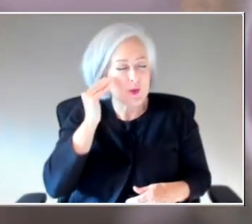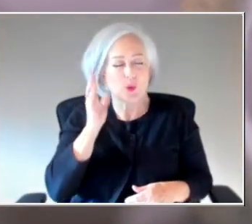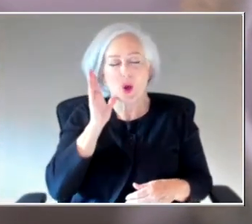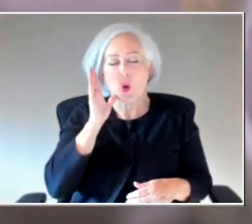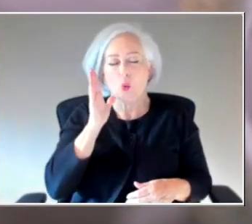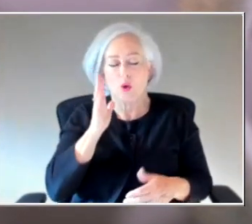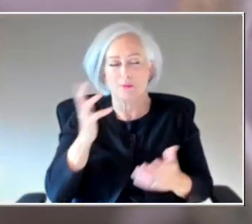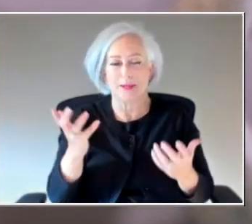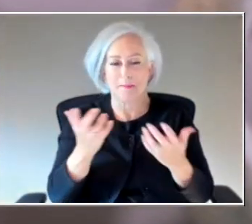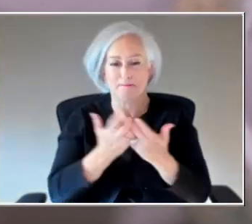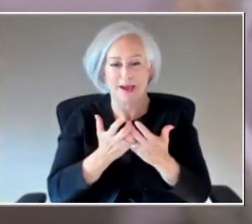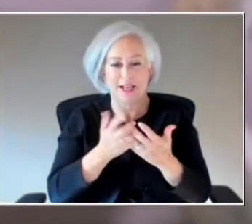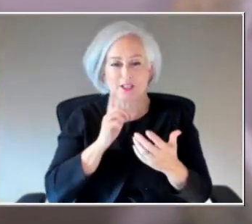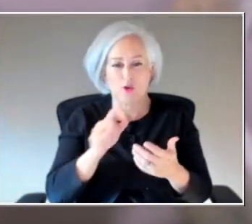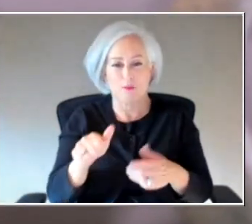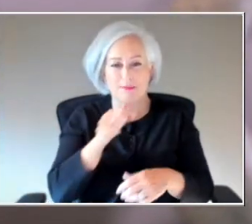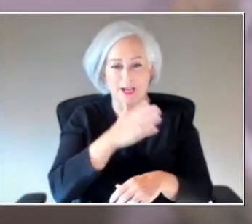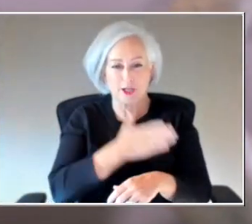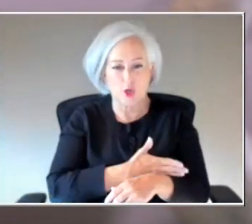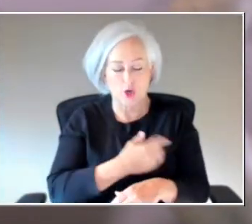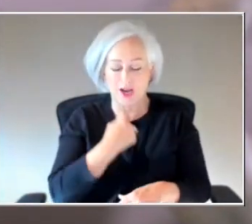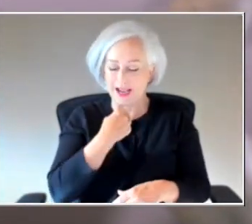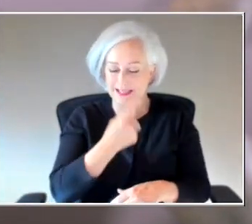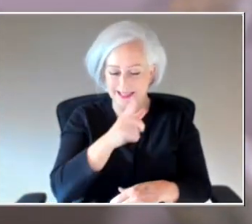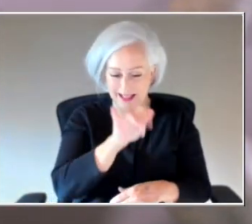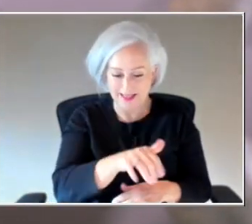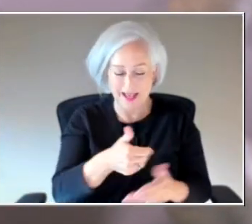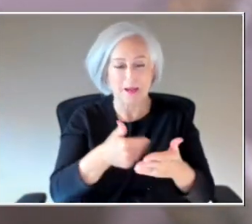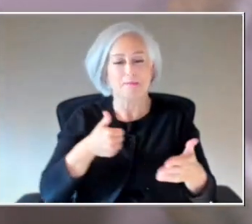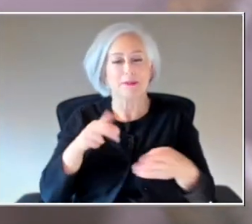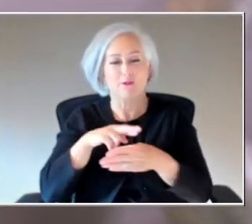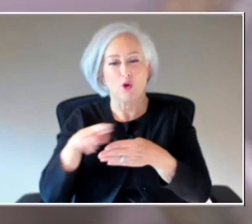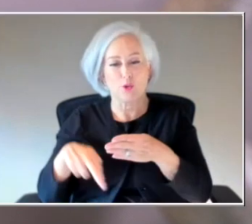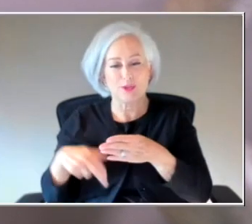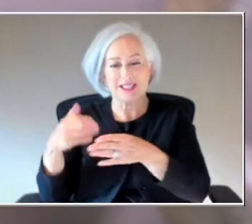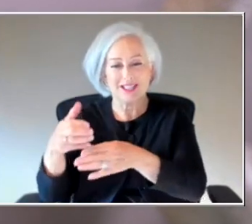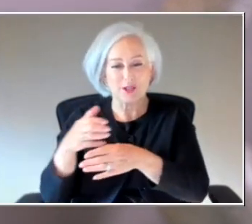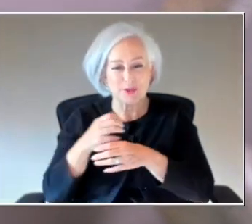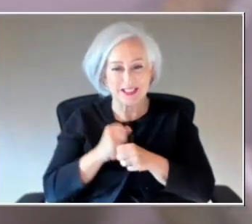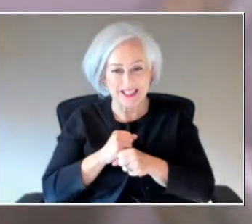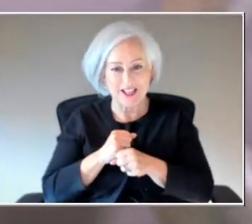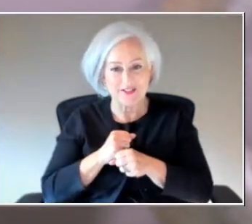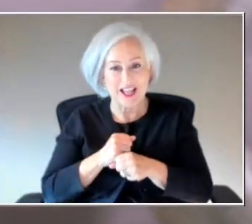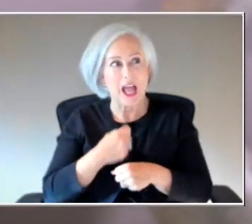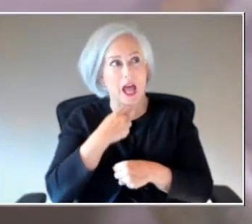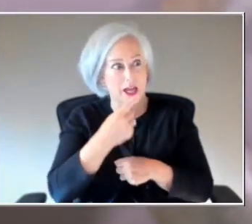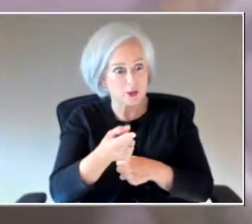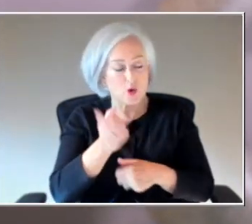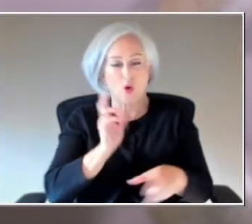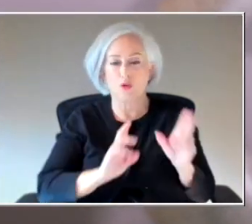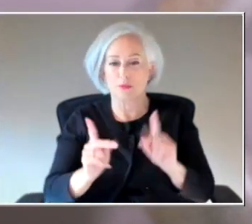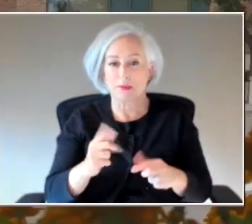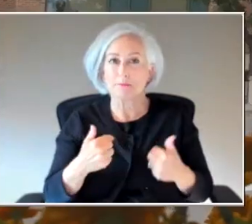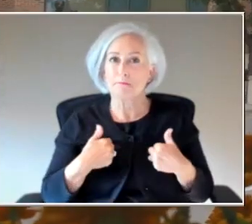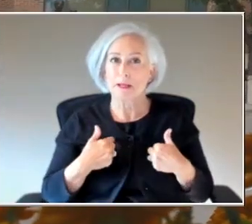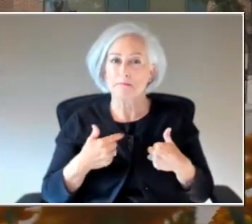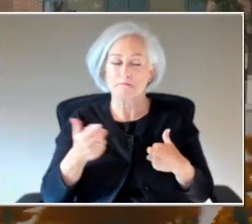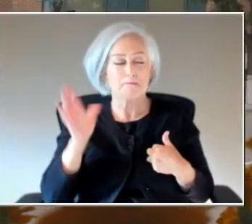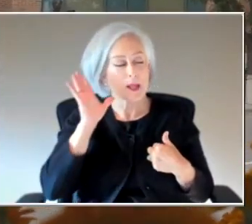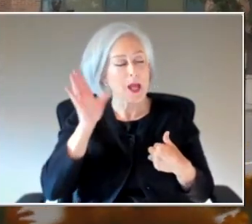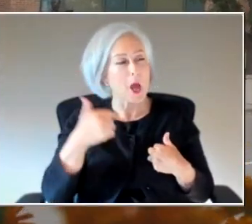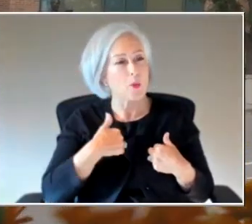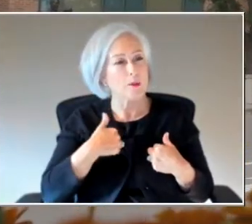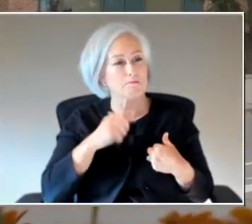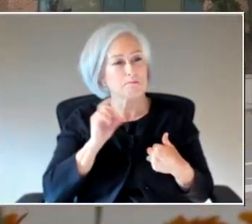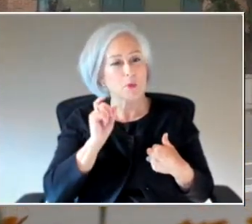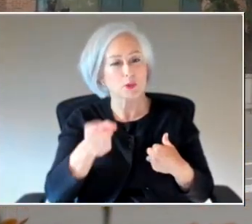into existence before I'd even gotten the results back and was willfully telling people, it's gonna be me, I'm gonna be her donor. And she